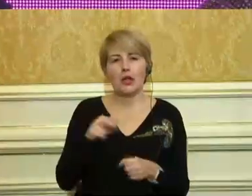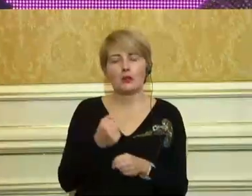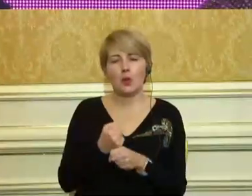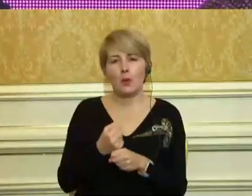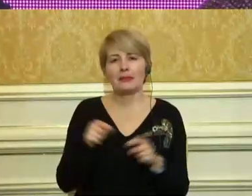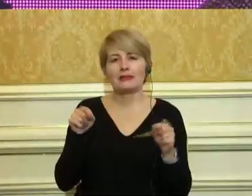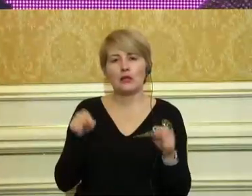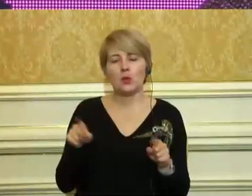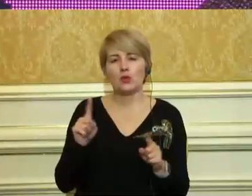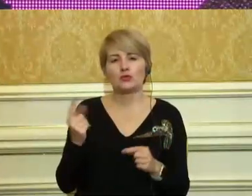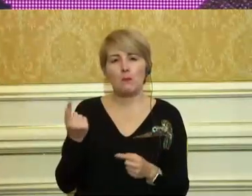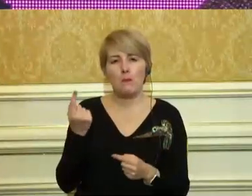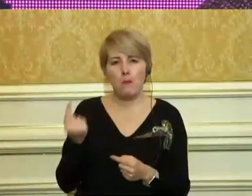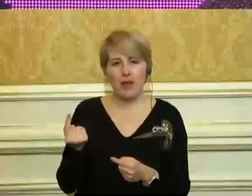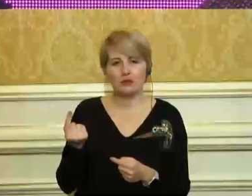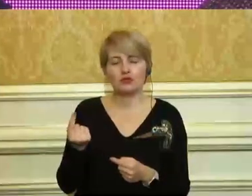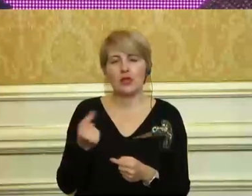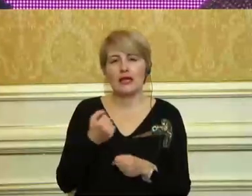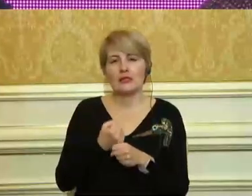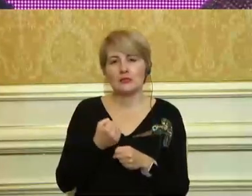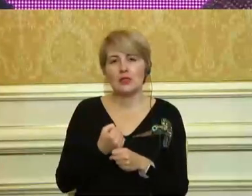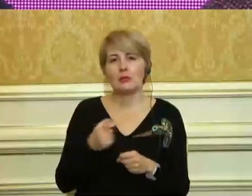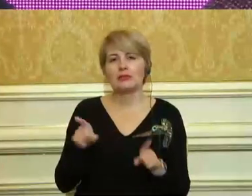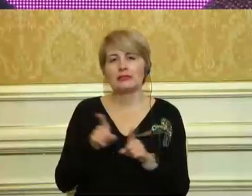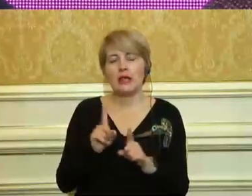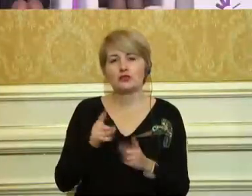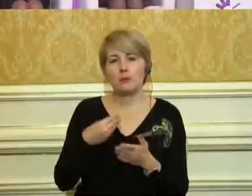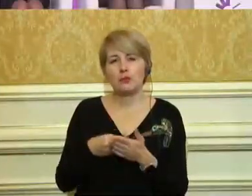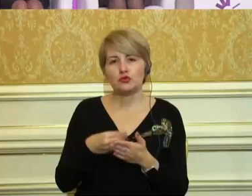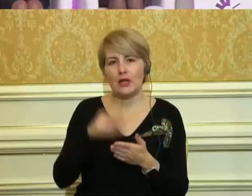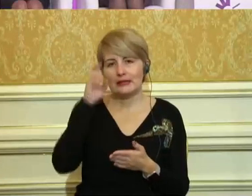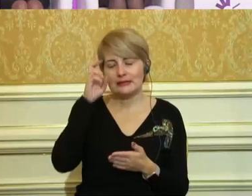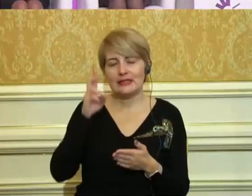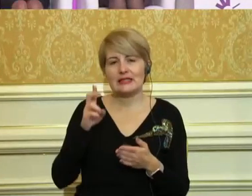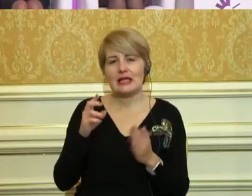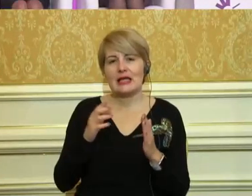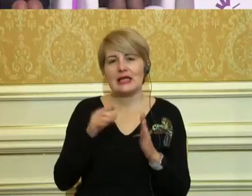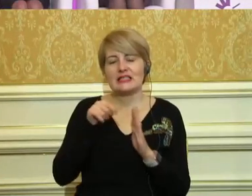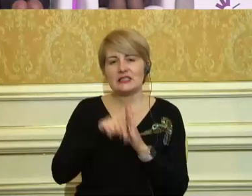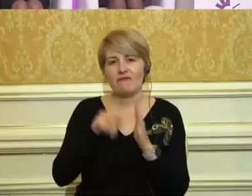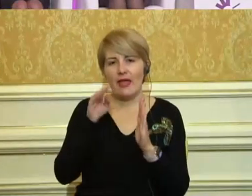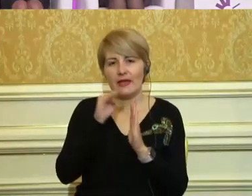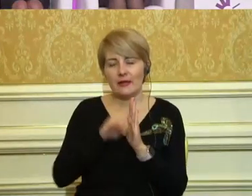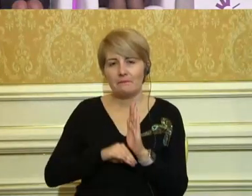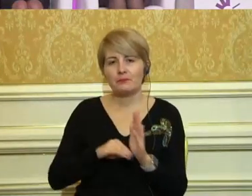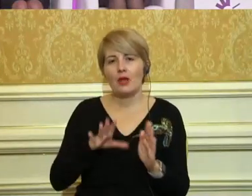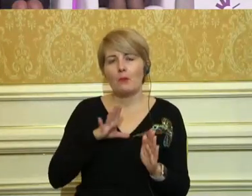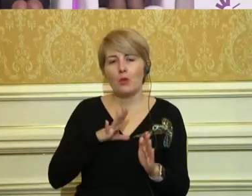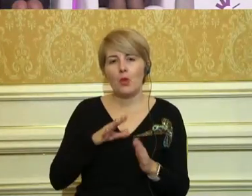the Ukrainian government is doing in regards to encourage